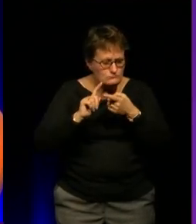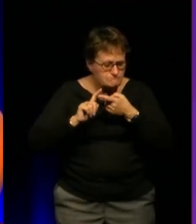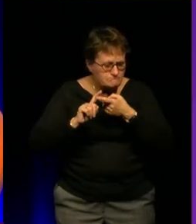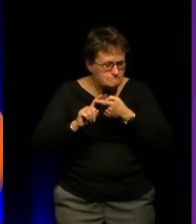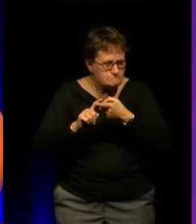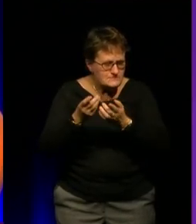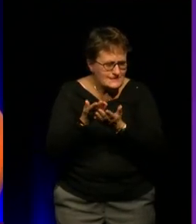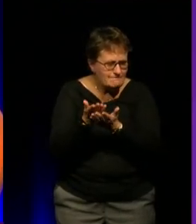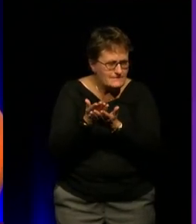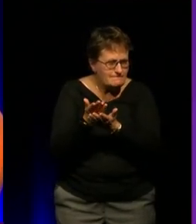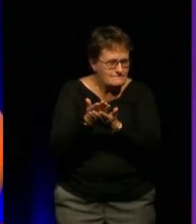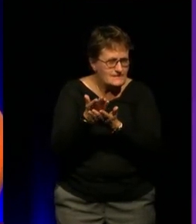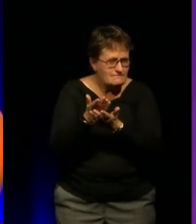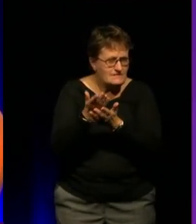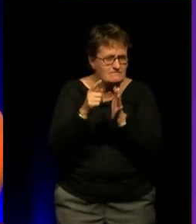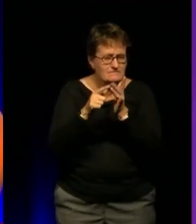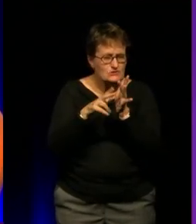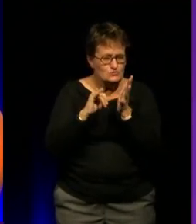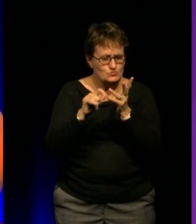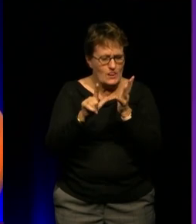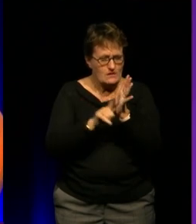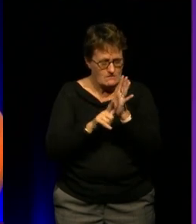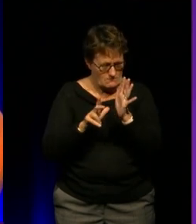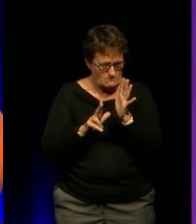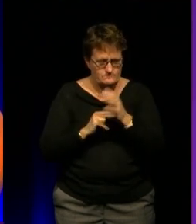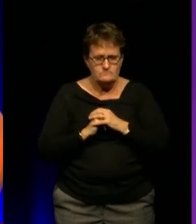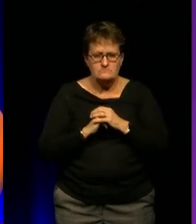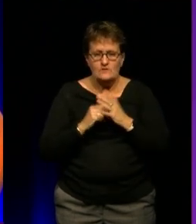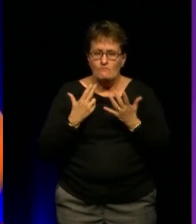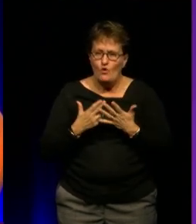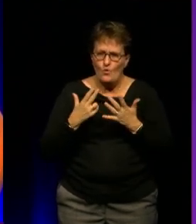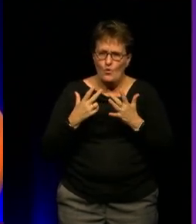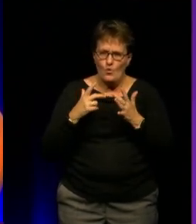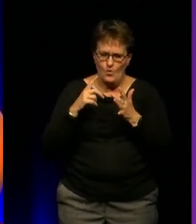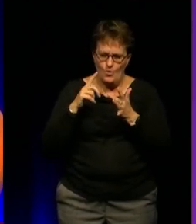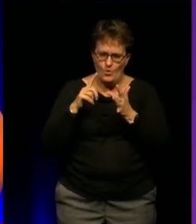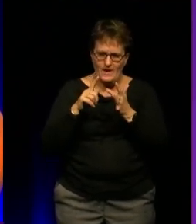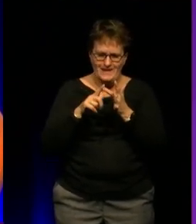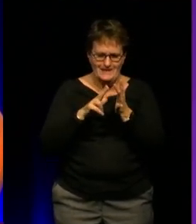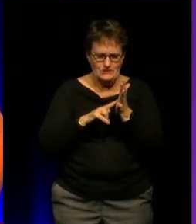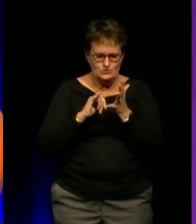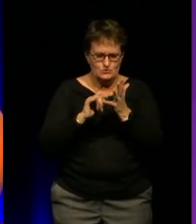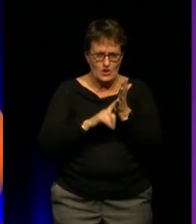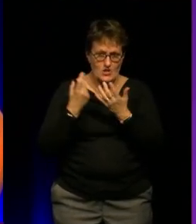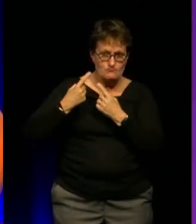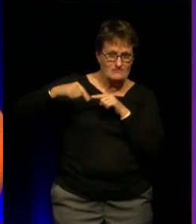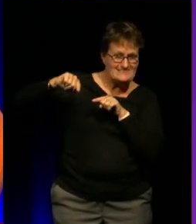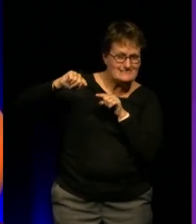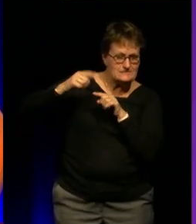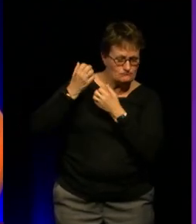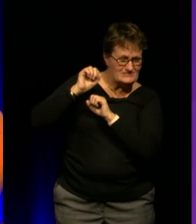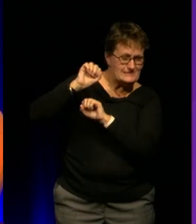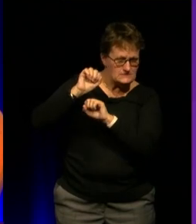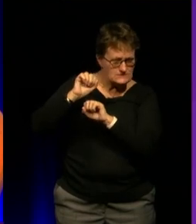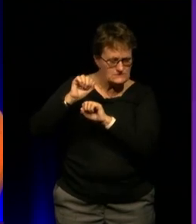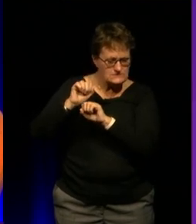there. Specifically in terms of insulin resistance, I don't think that's going to be a self-test. And the reason